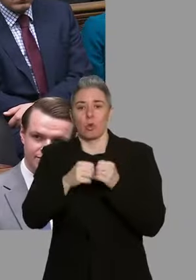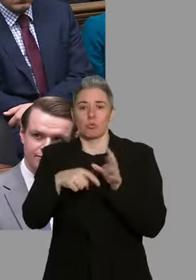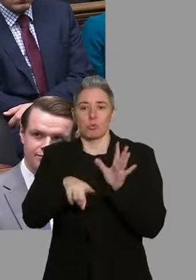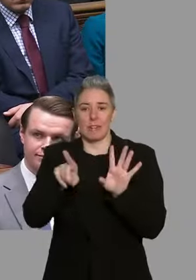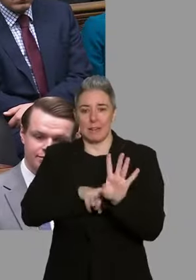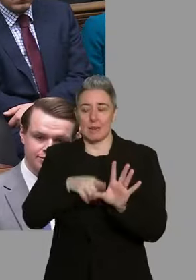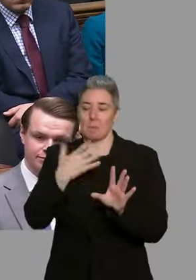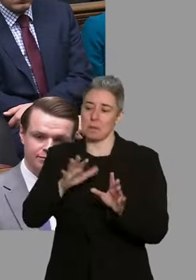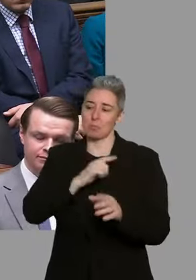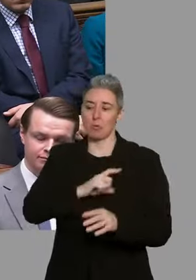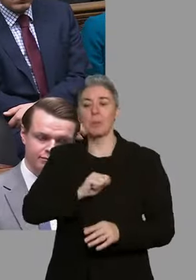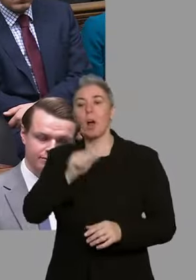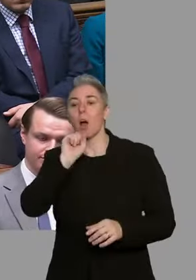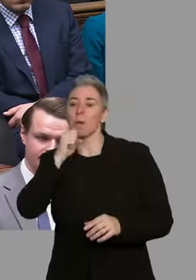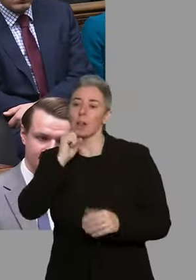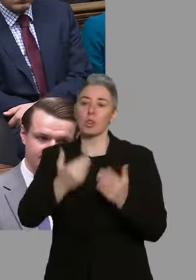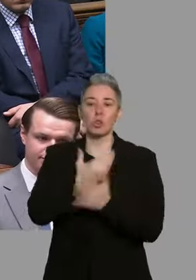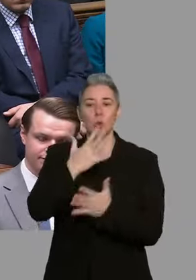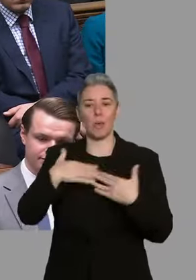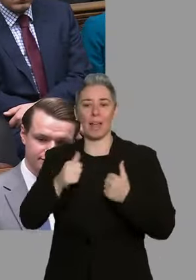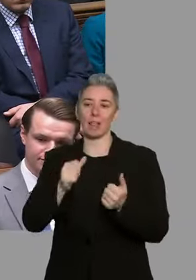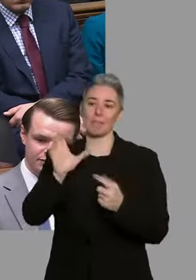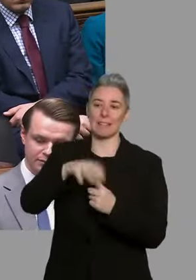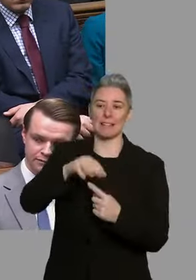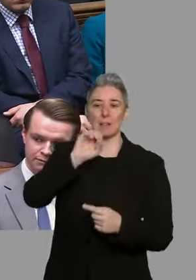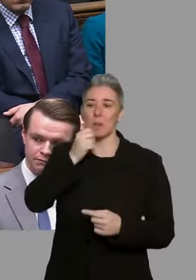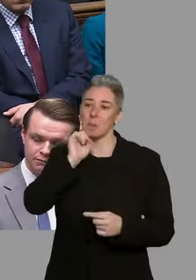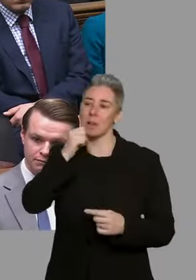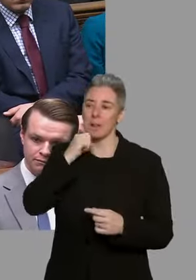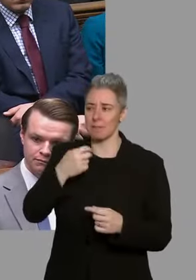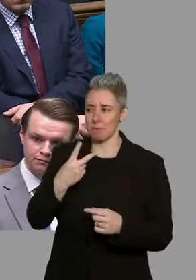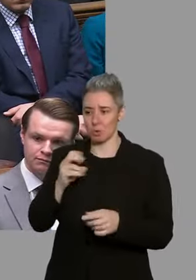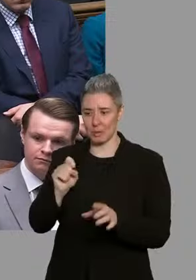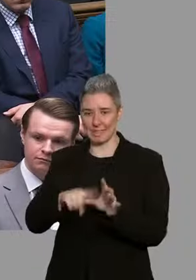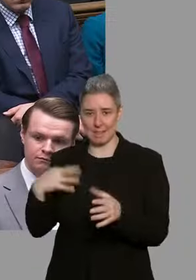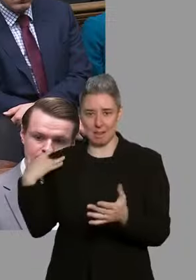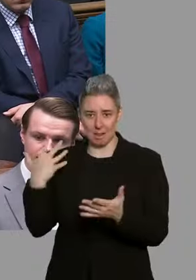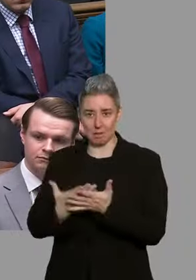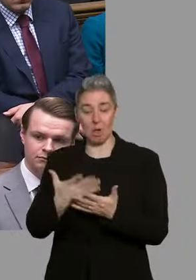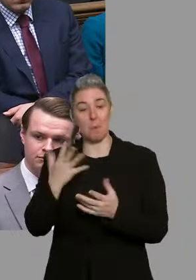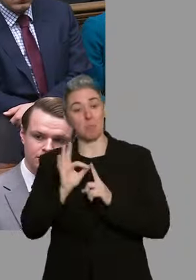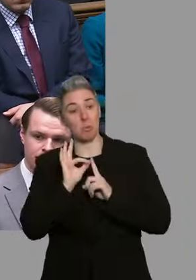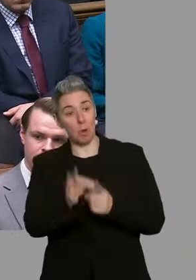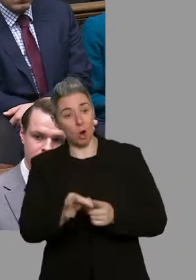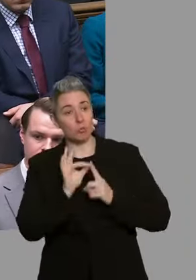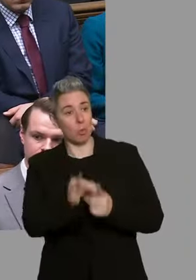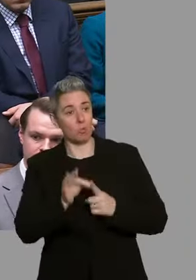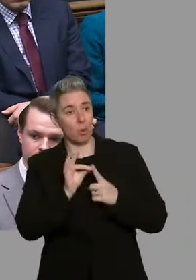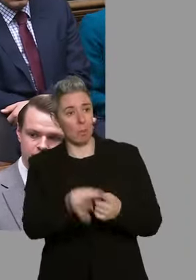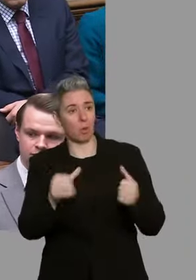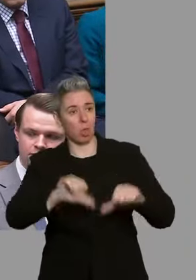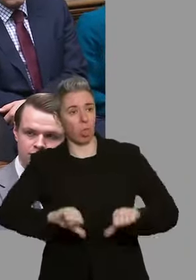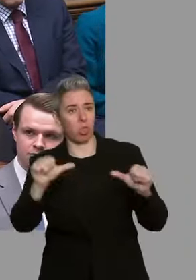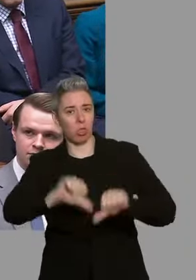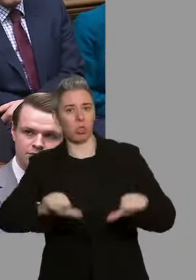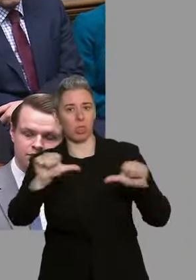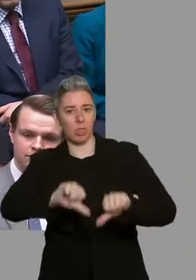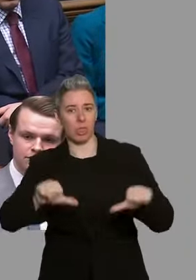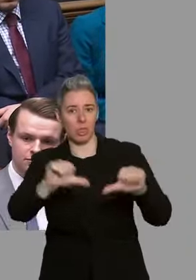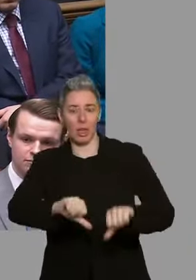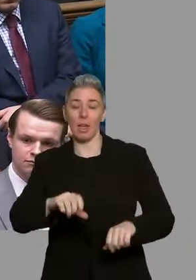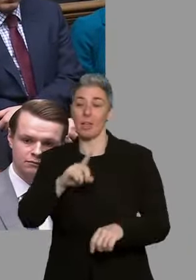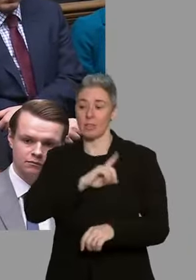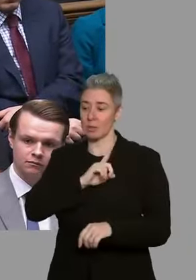by the wayside. That's why it was a great relief to residents when the Health Minister confirmed to me in writing that the funding to rebuild the centre would be